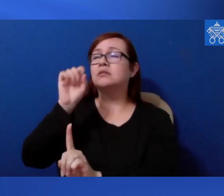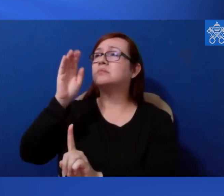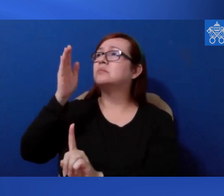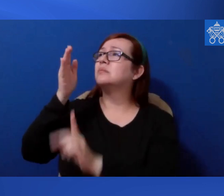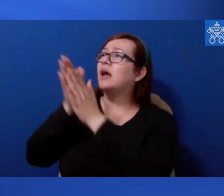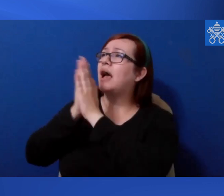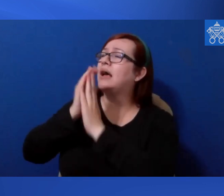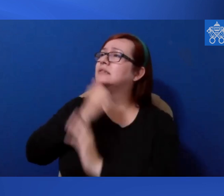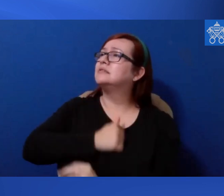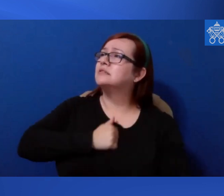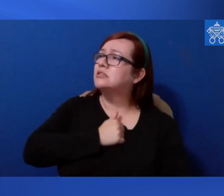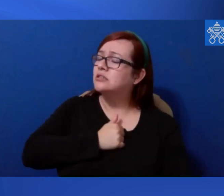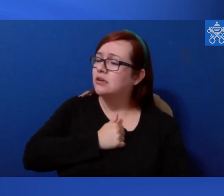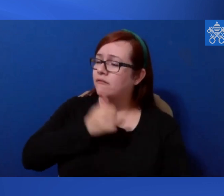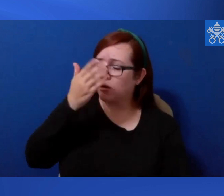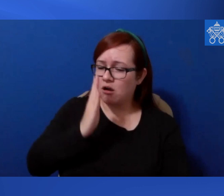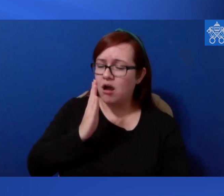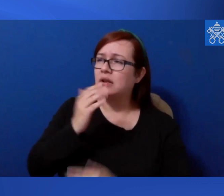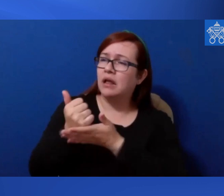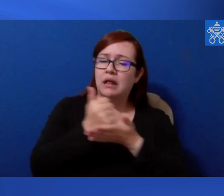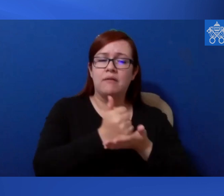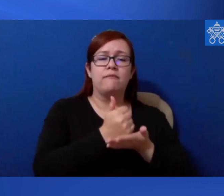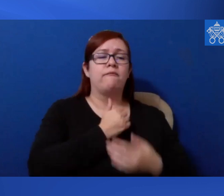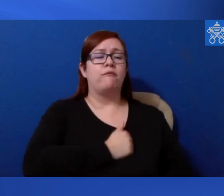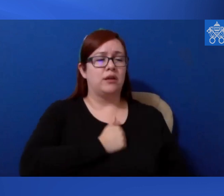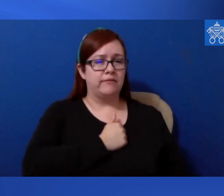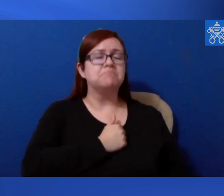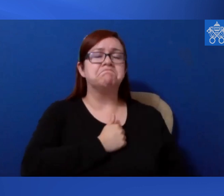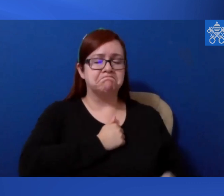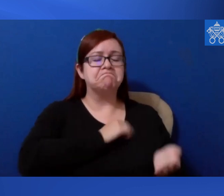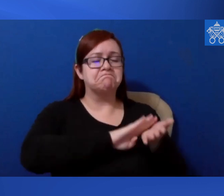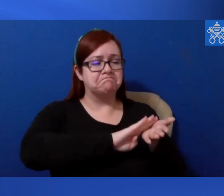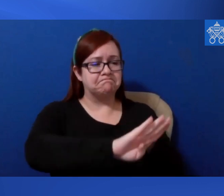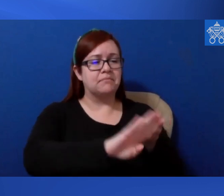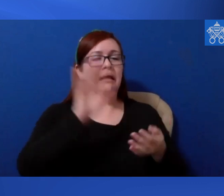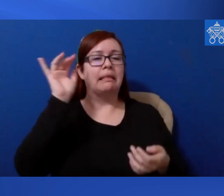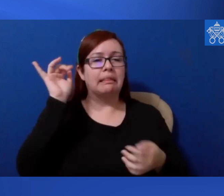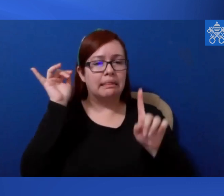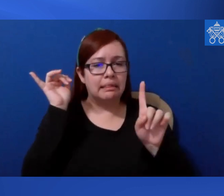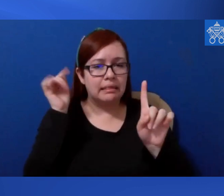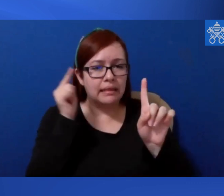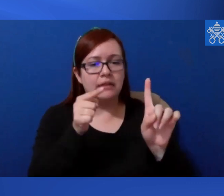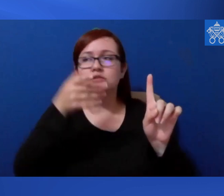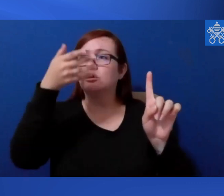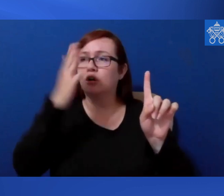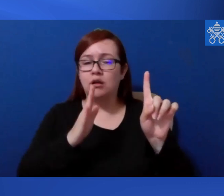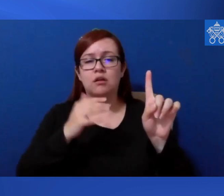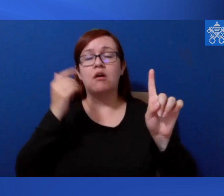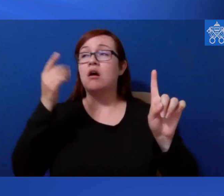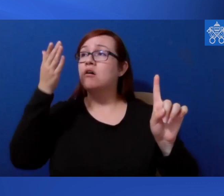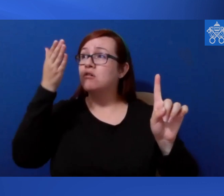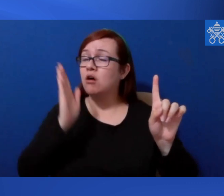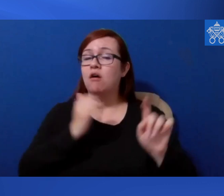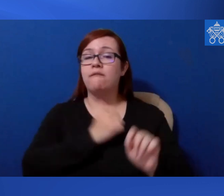forgives it out of sheer pity. This is the heart of God. God forgives always because God